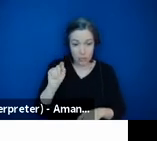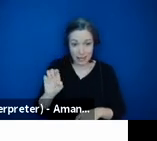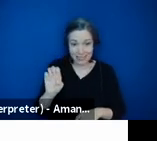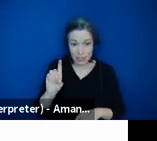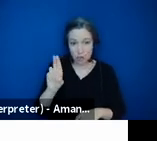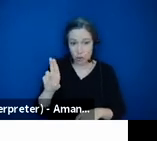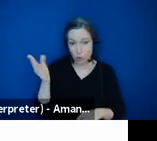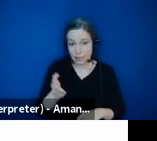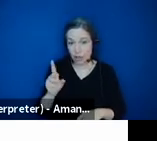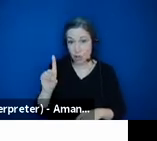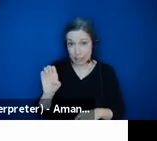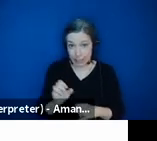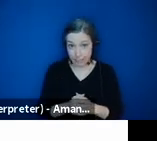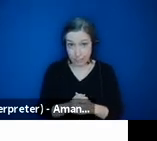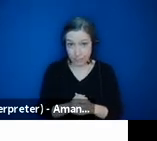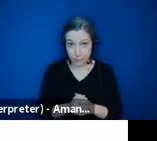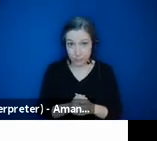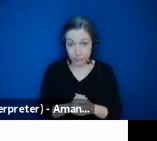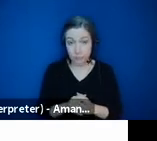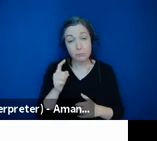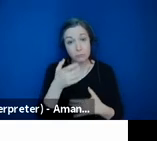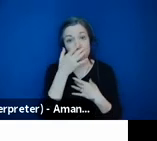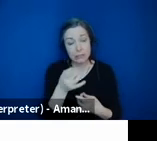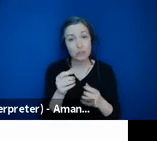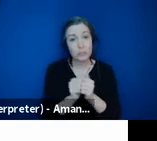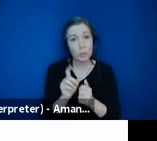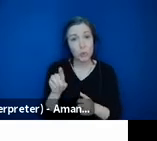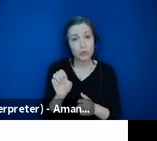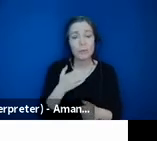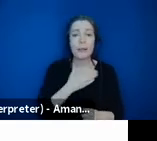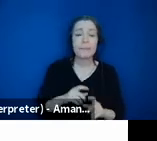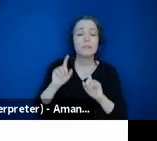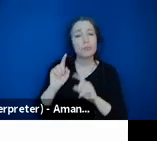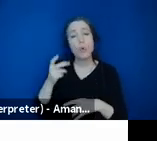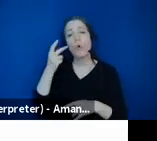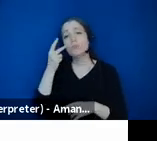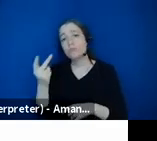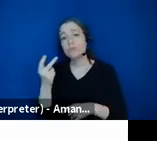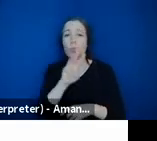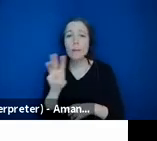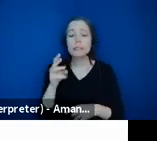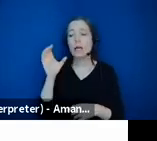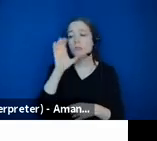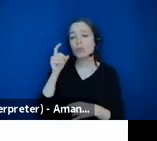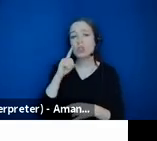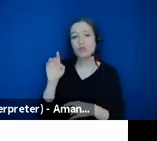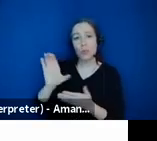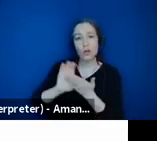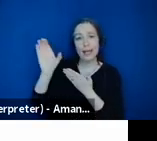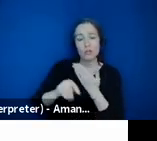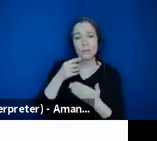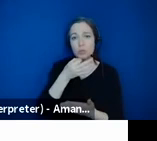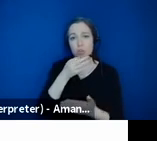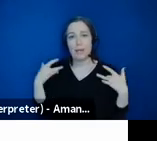open houses. If you are interested in dual enrollment definitely check out their website and look at their calendar for their upcoming events, and you can